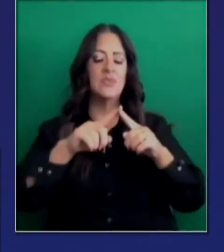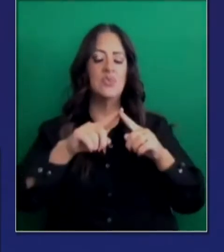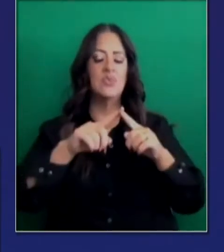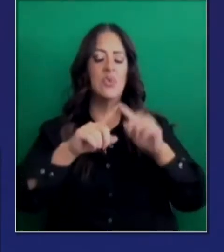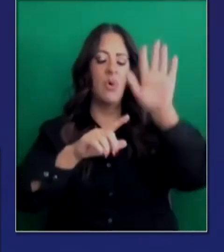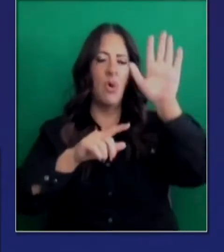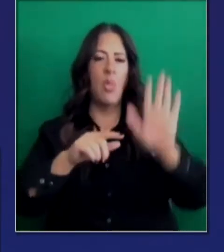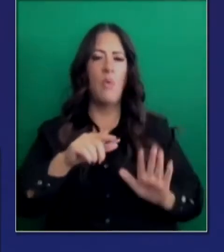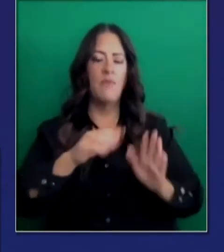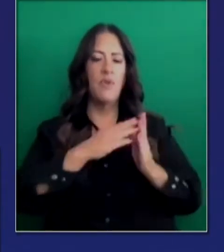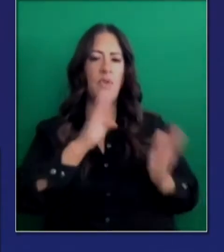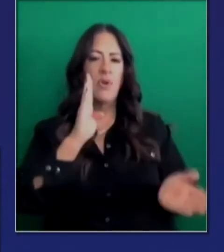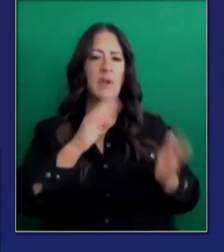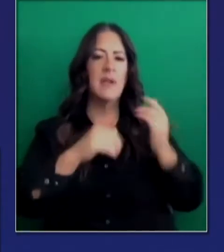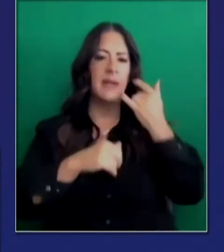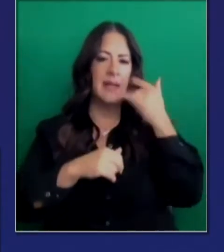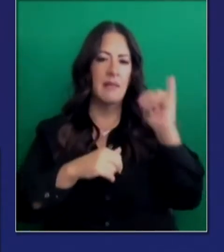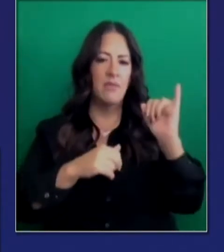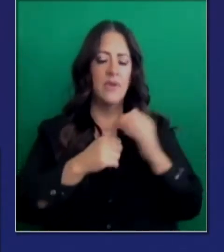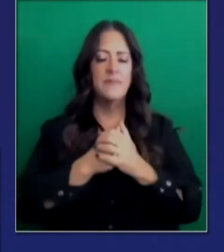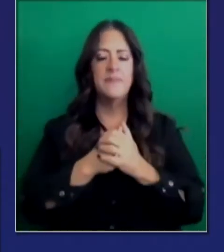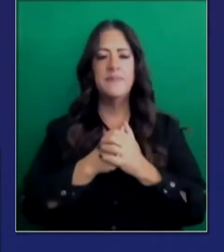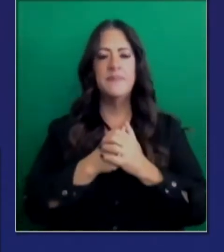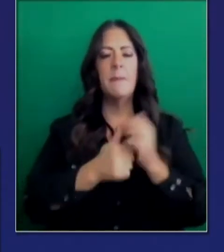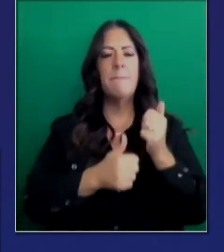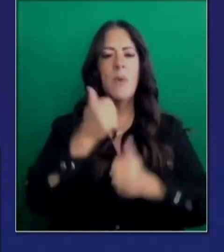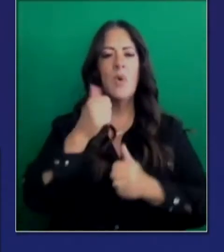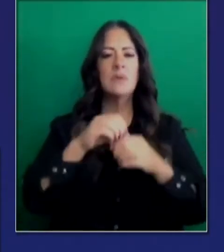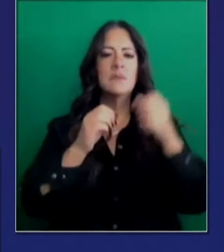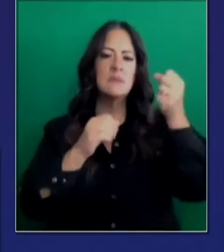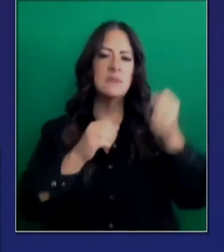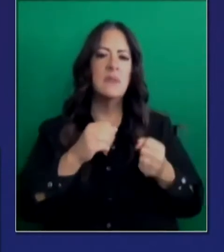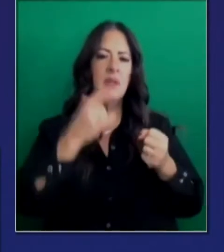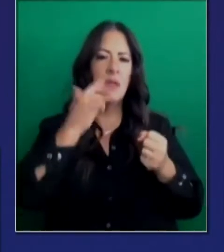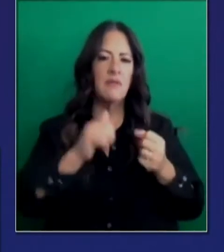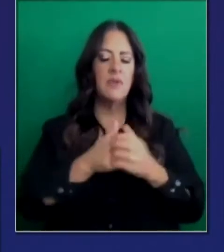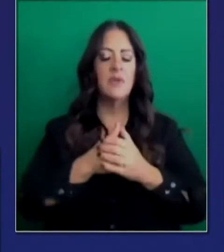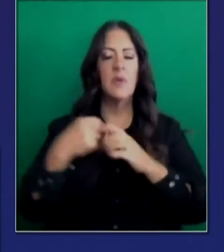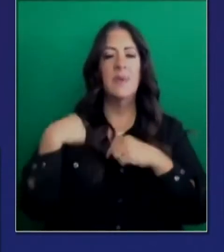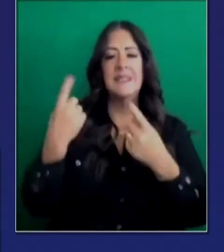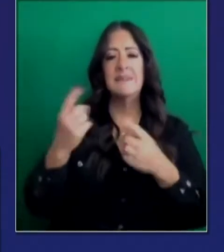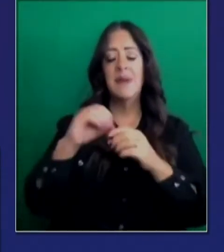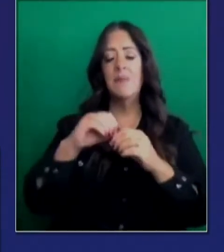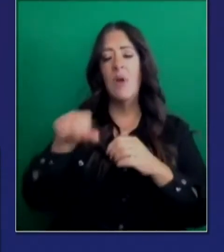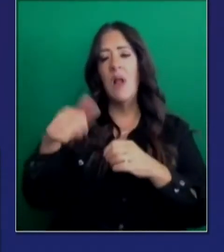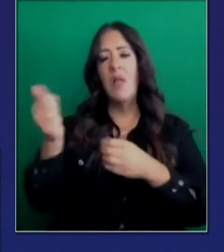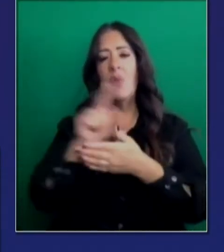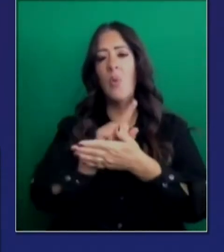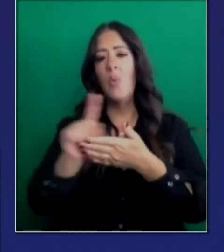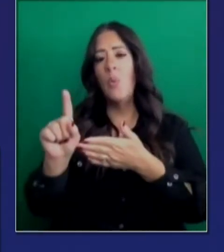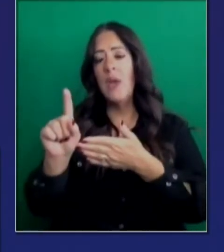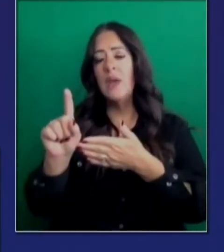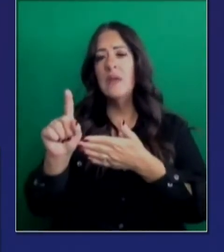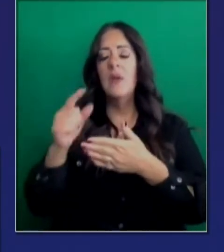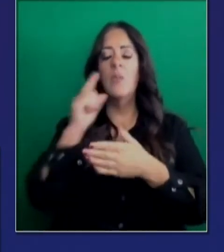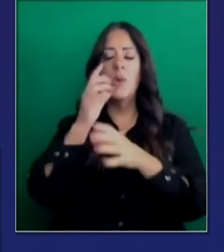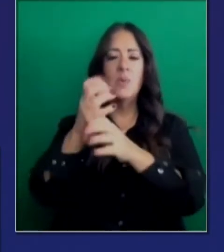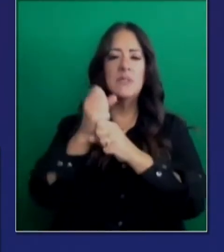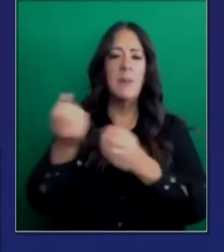or so, in fact, we expect within 7 days, more LVNs, more RNs, more